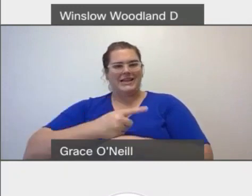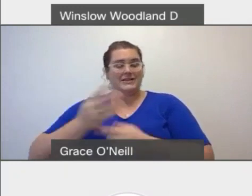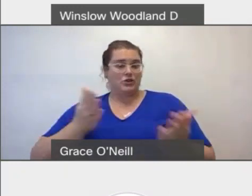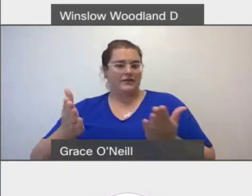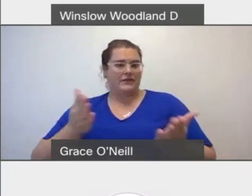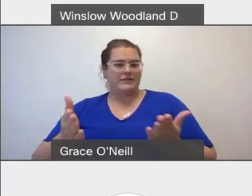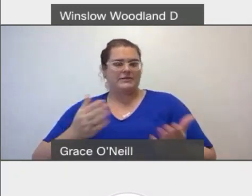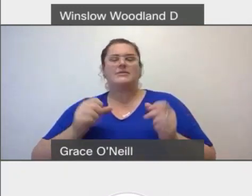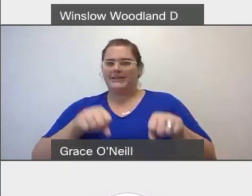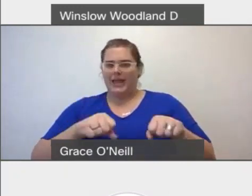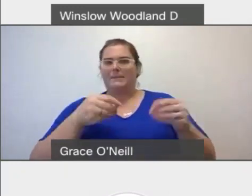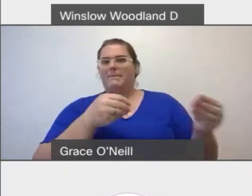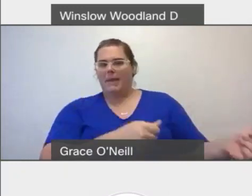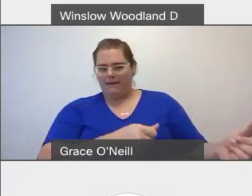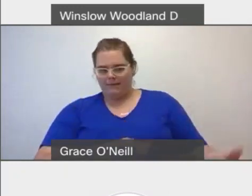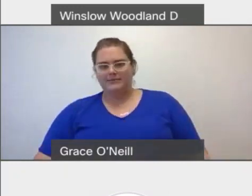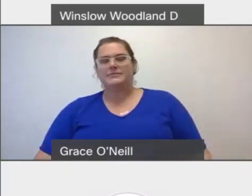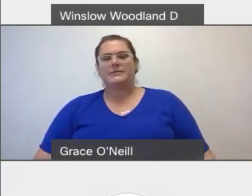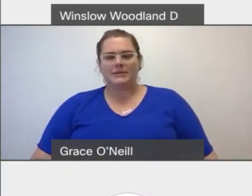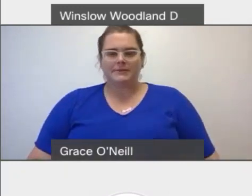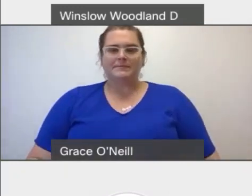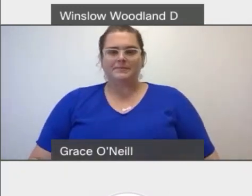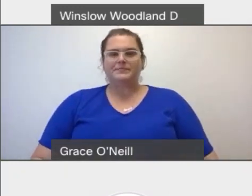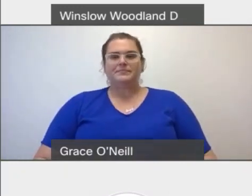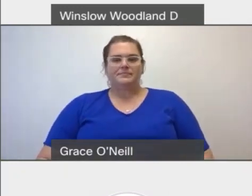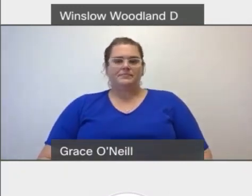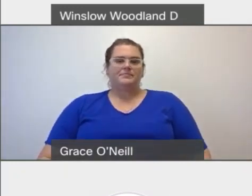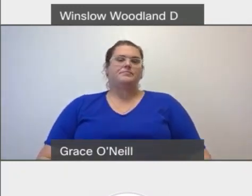they can be paid. And so